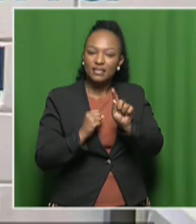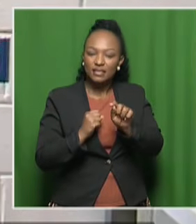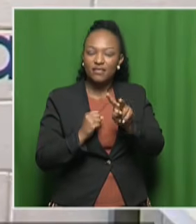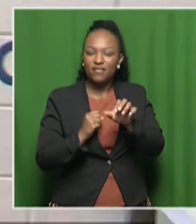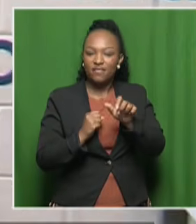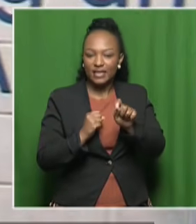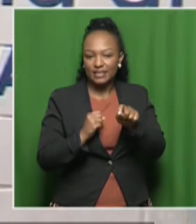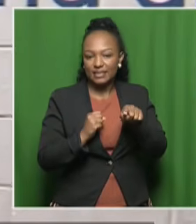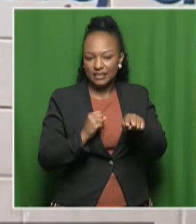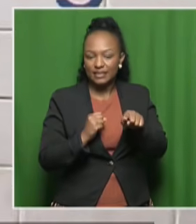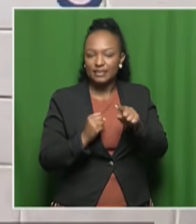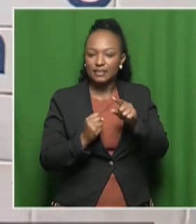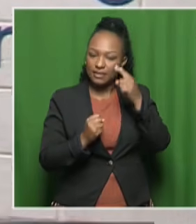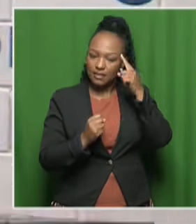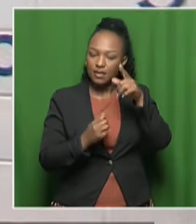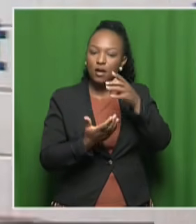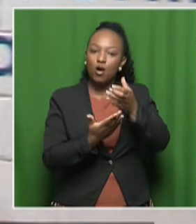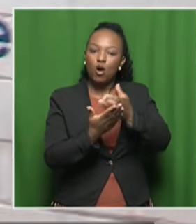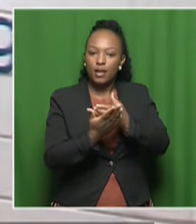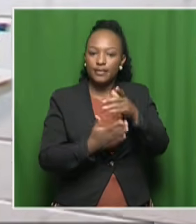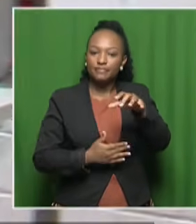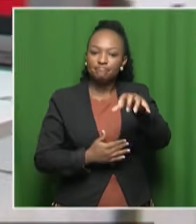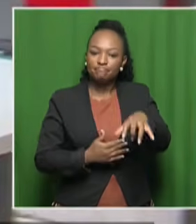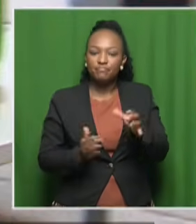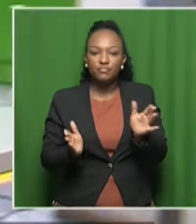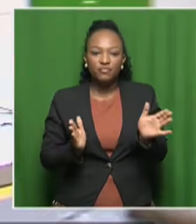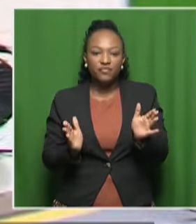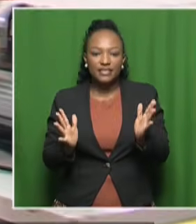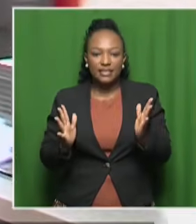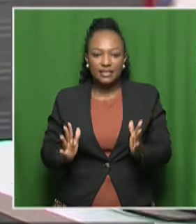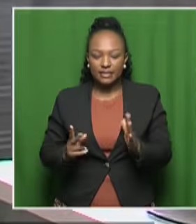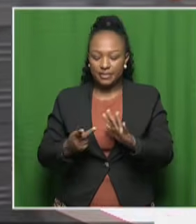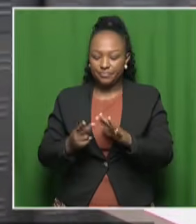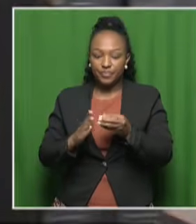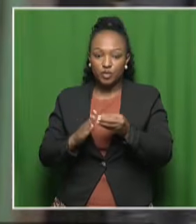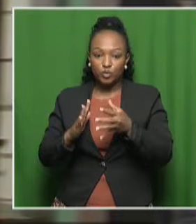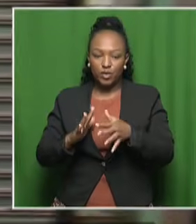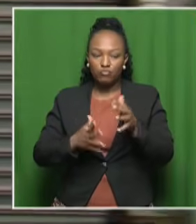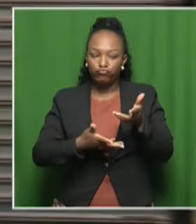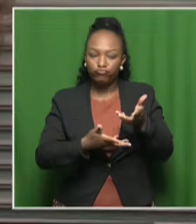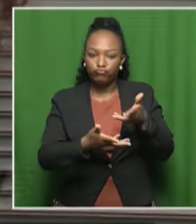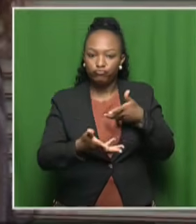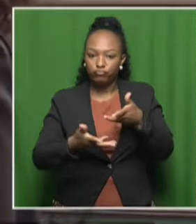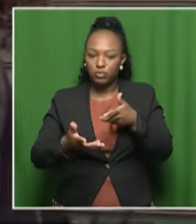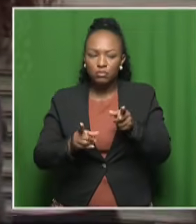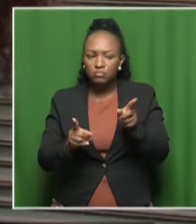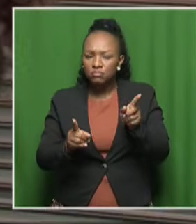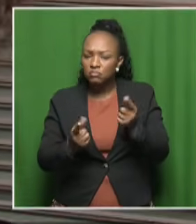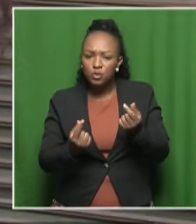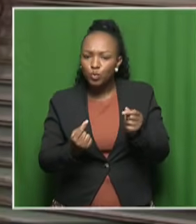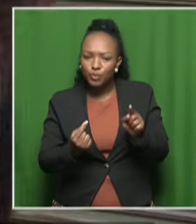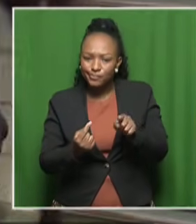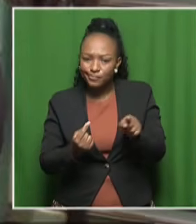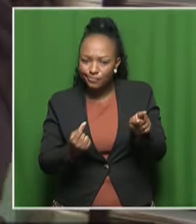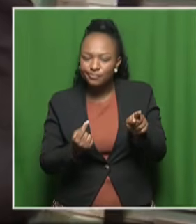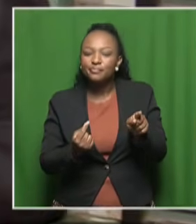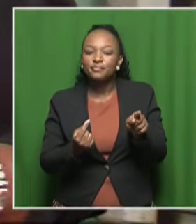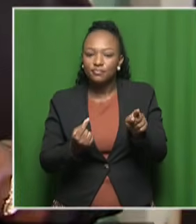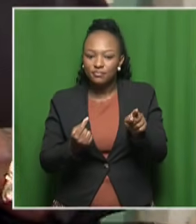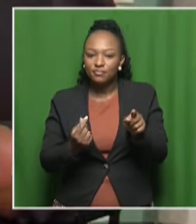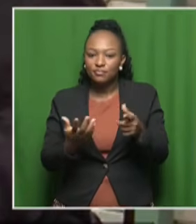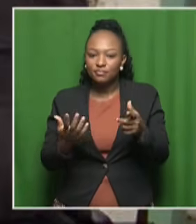to be speaking to one of the facilitators, and we'll speak to one of the students just to get a sense of what exactly it is that they do here. And we start off here